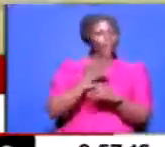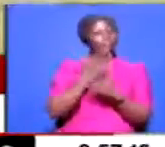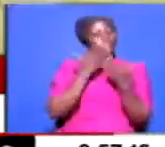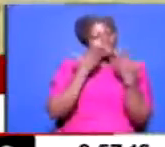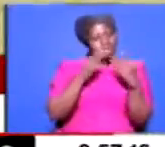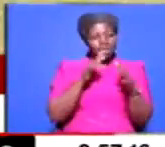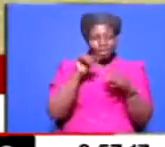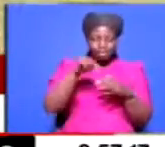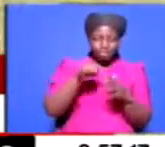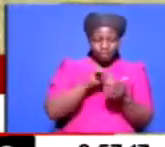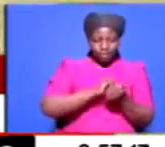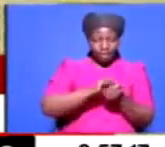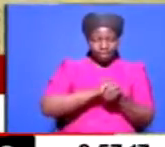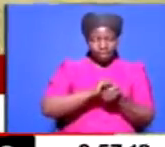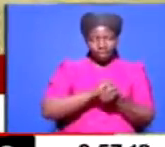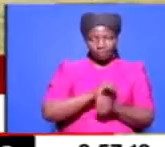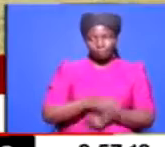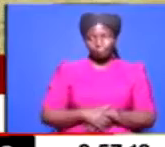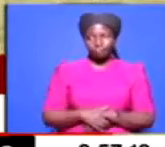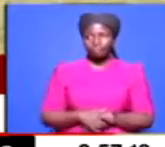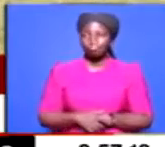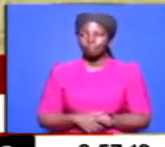Friday.